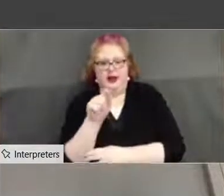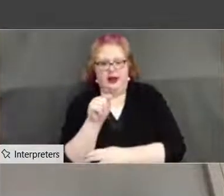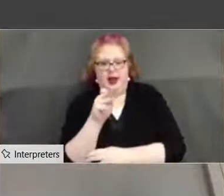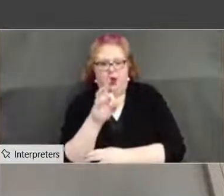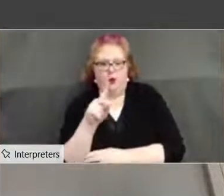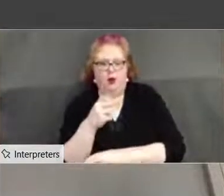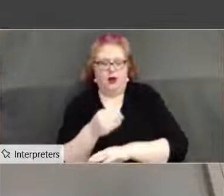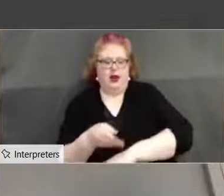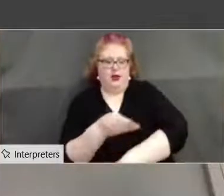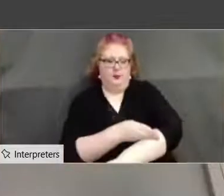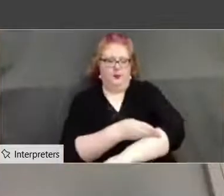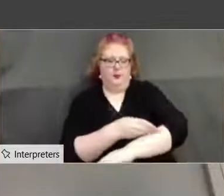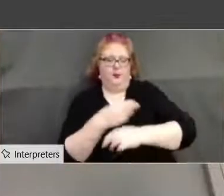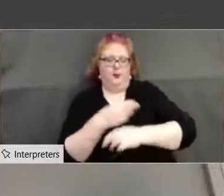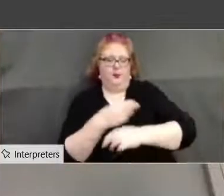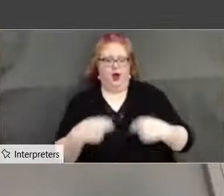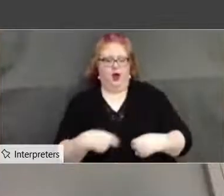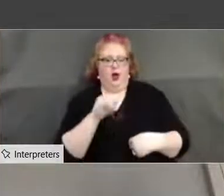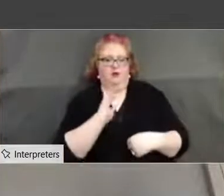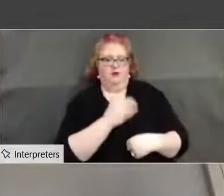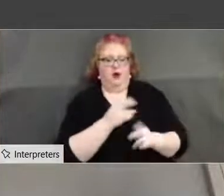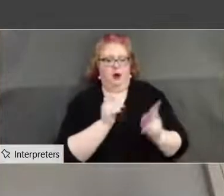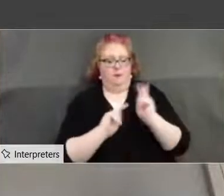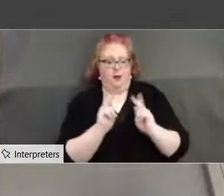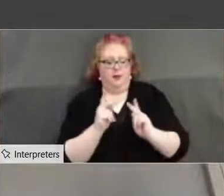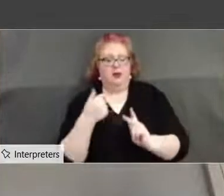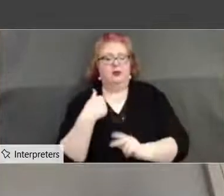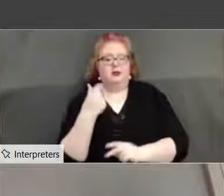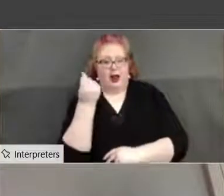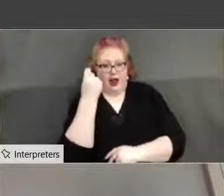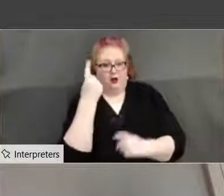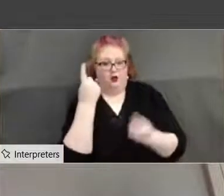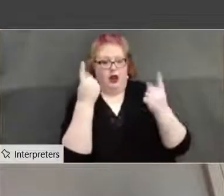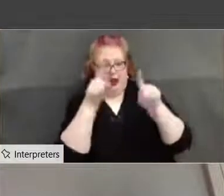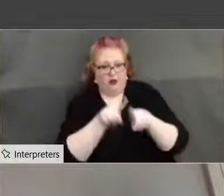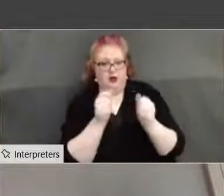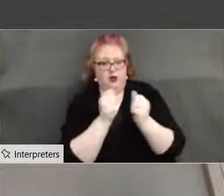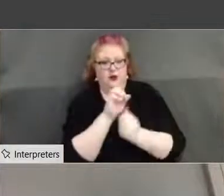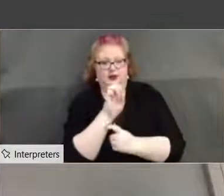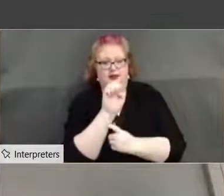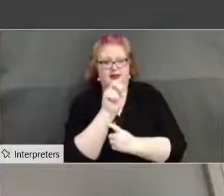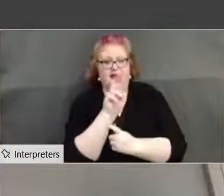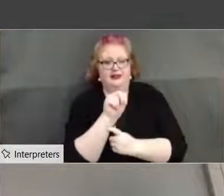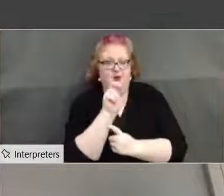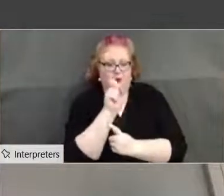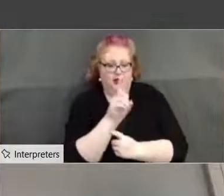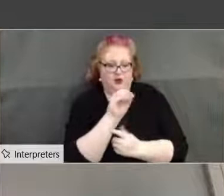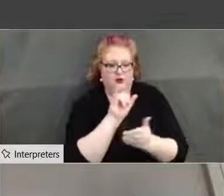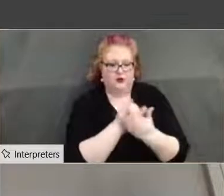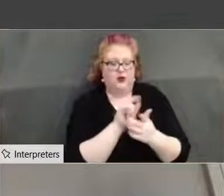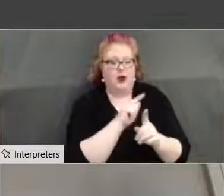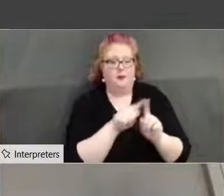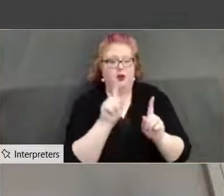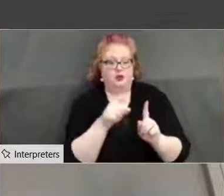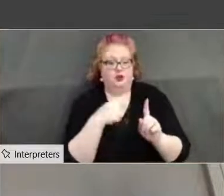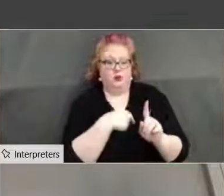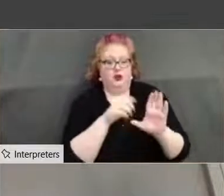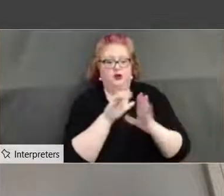is where I agree with Dean, where we need to go. I think the question is whether we do it this year or wait till next year to do